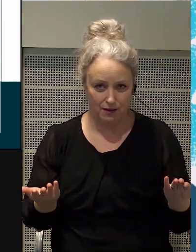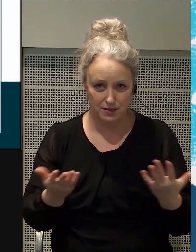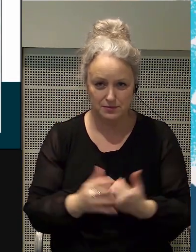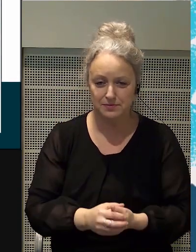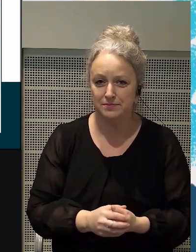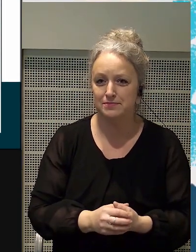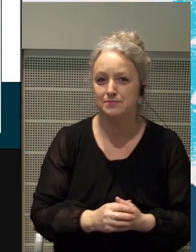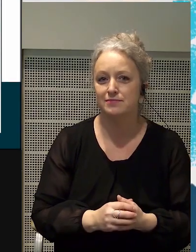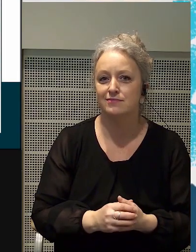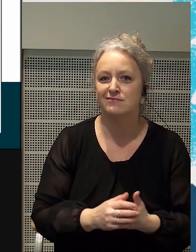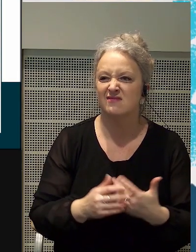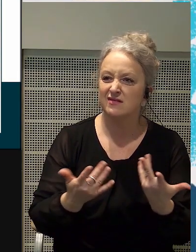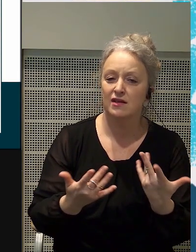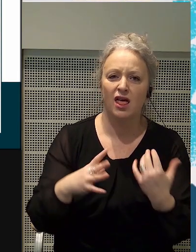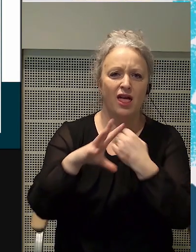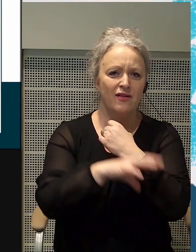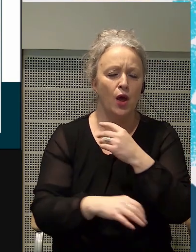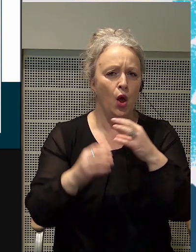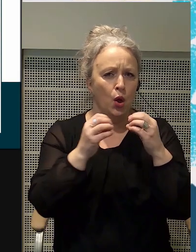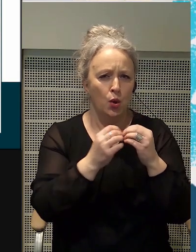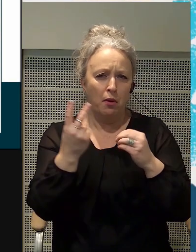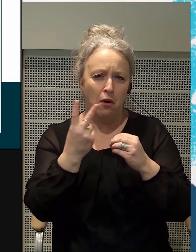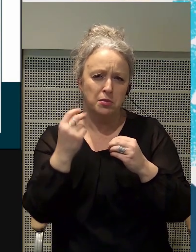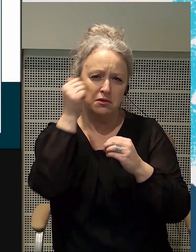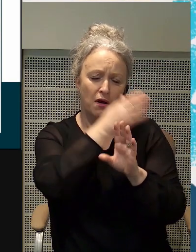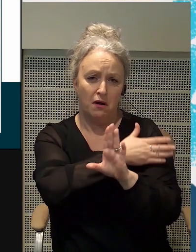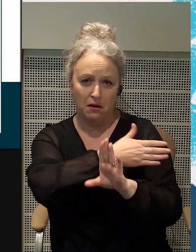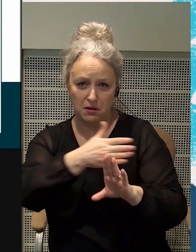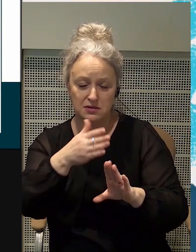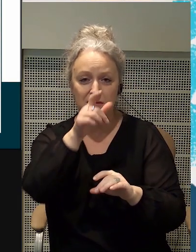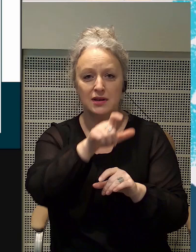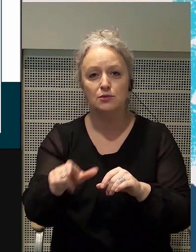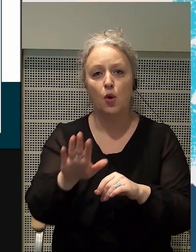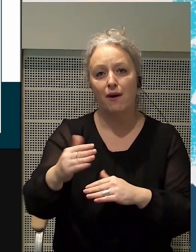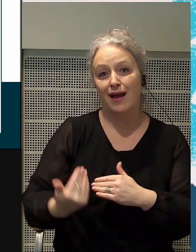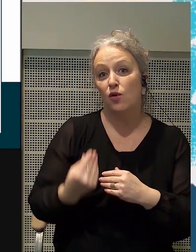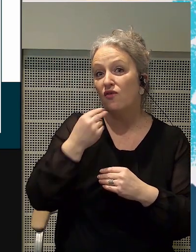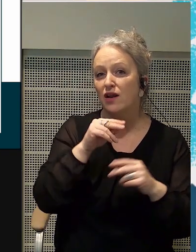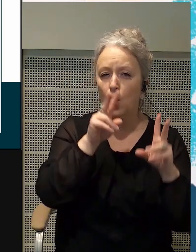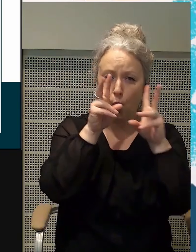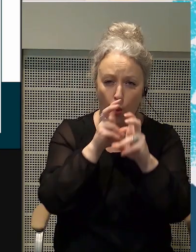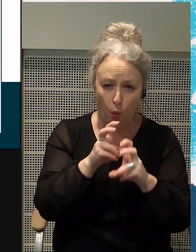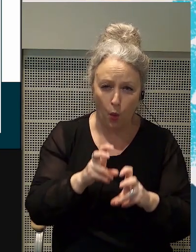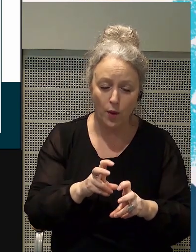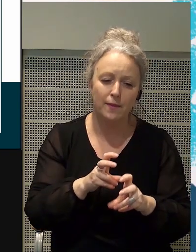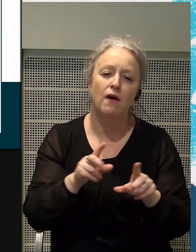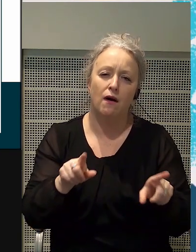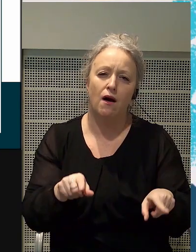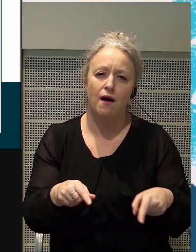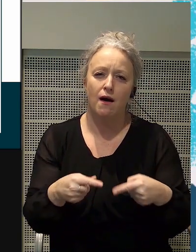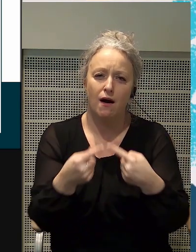years. You have to have validated questionnaires. They have to be validated in language